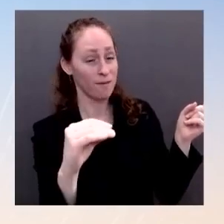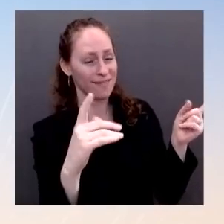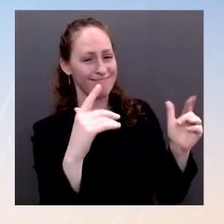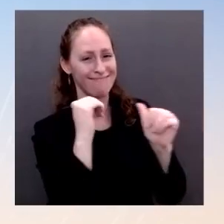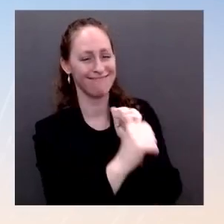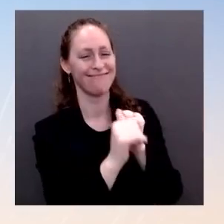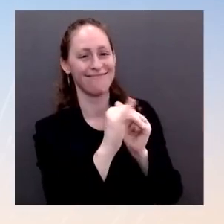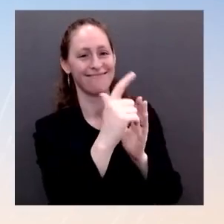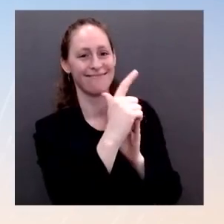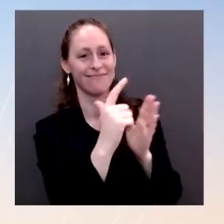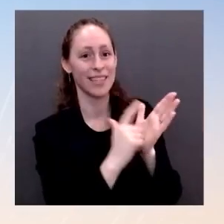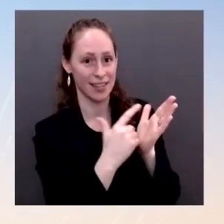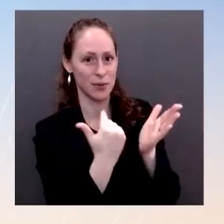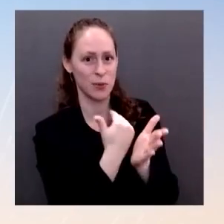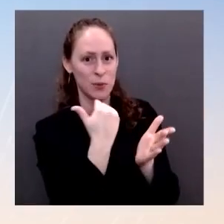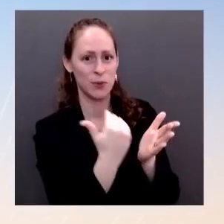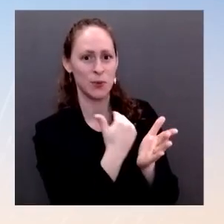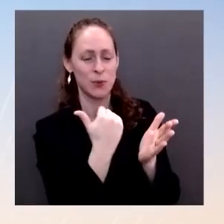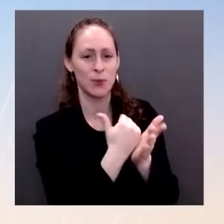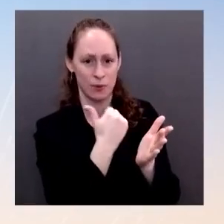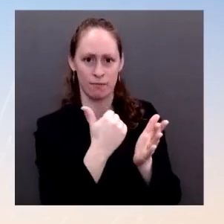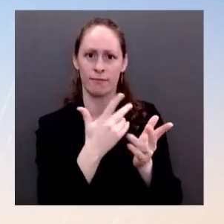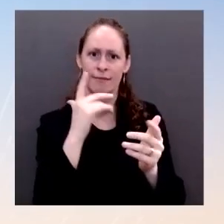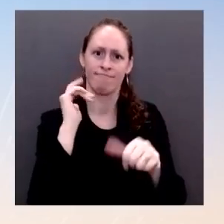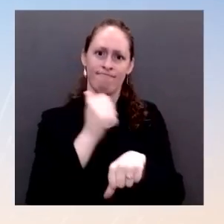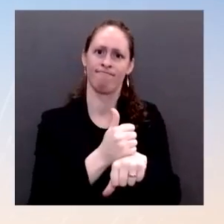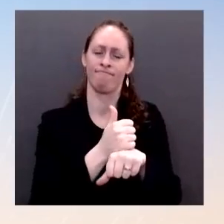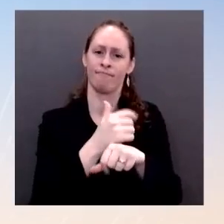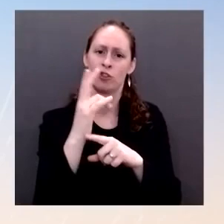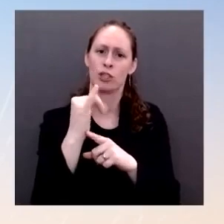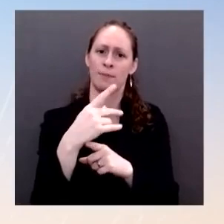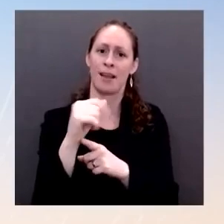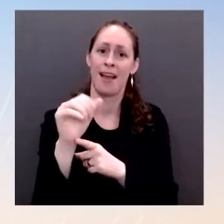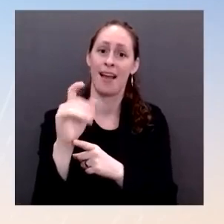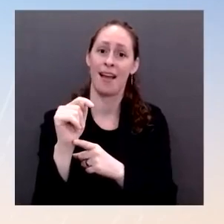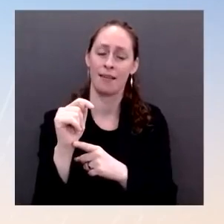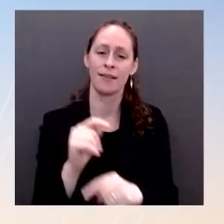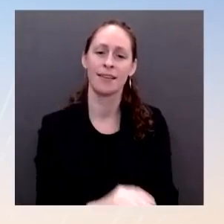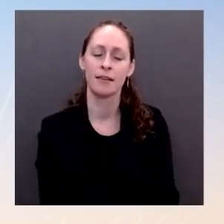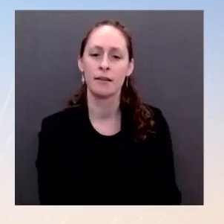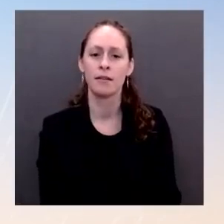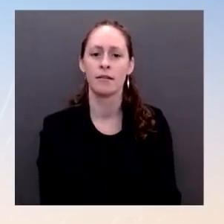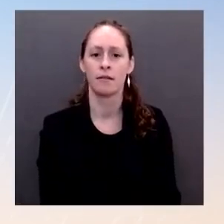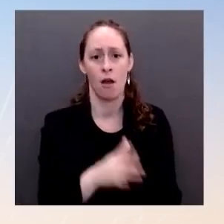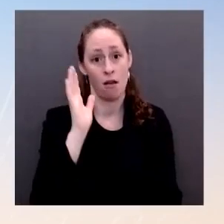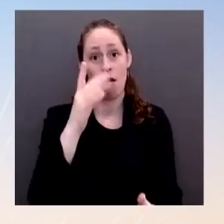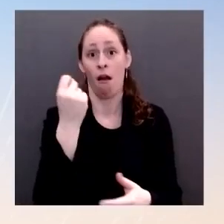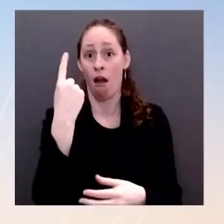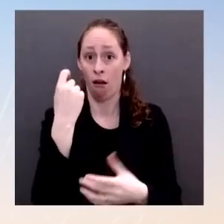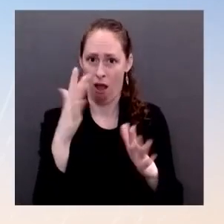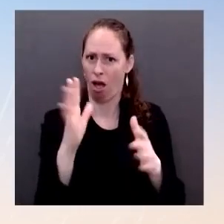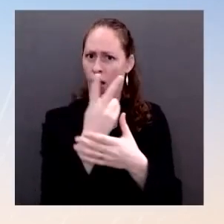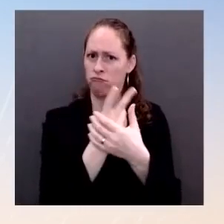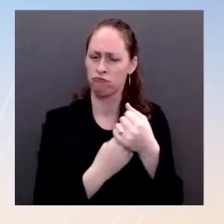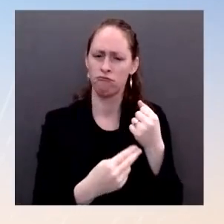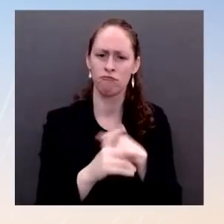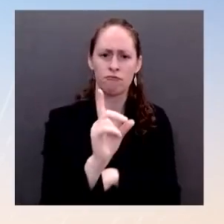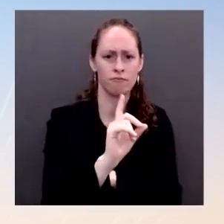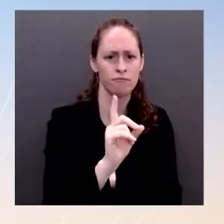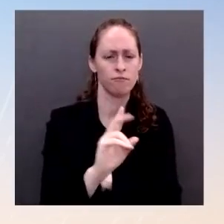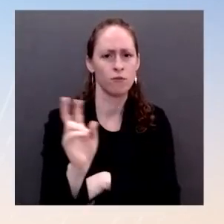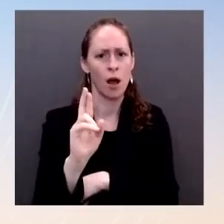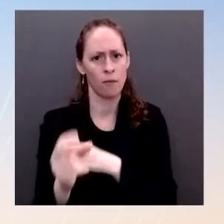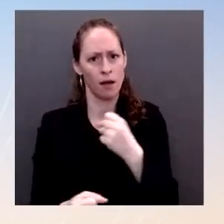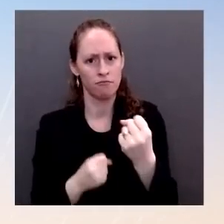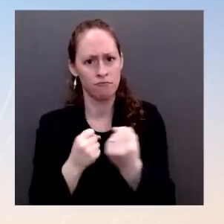today. This bipartisan legislation puts historic funding behind unclogging our supply chains, research and development, innovation, and advanced manufacturing